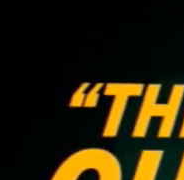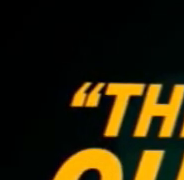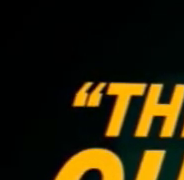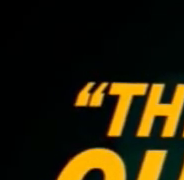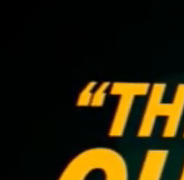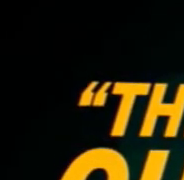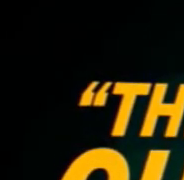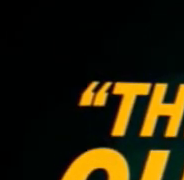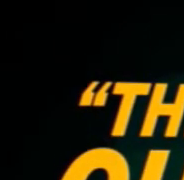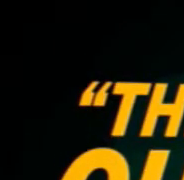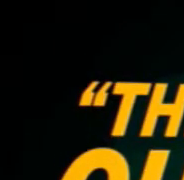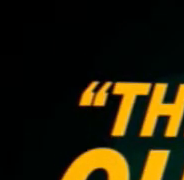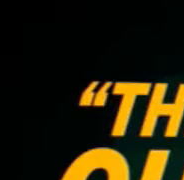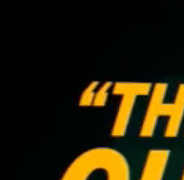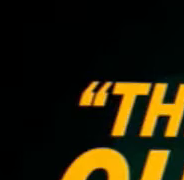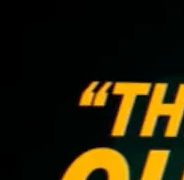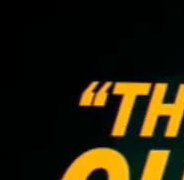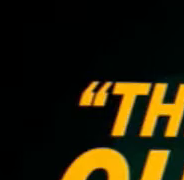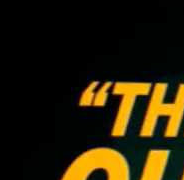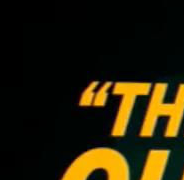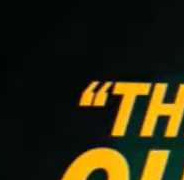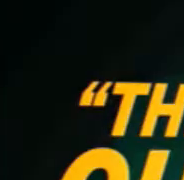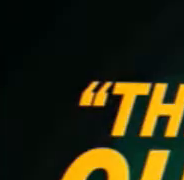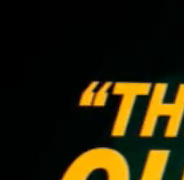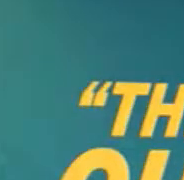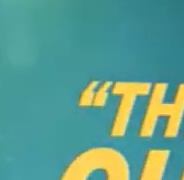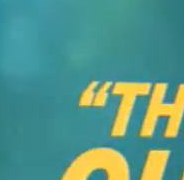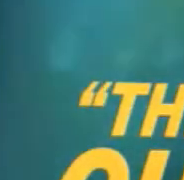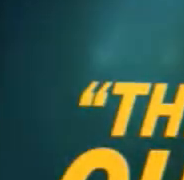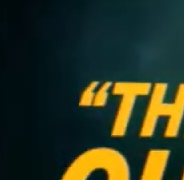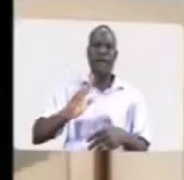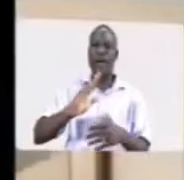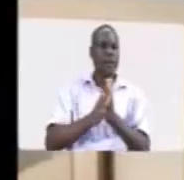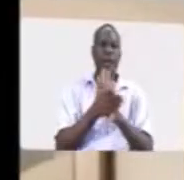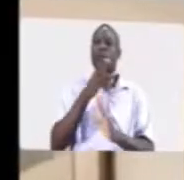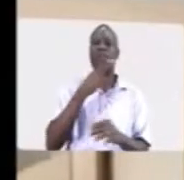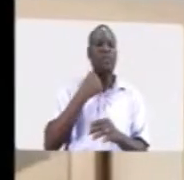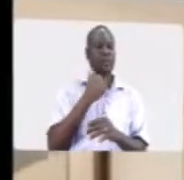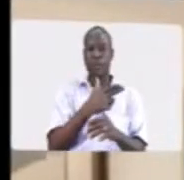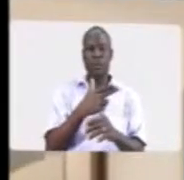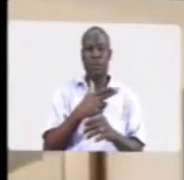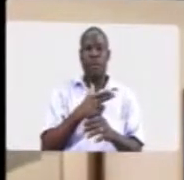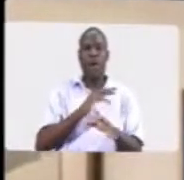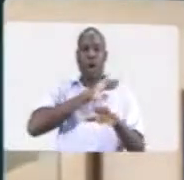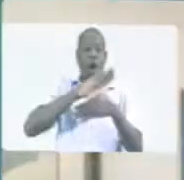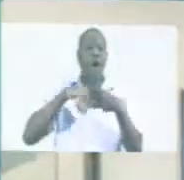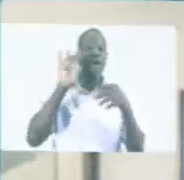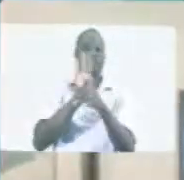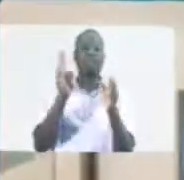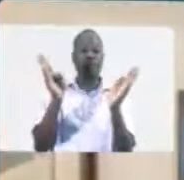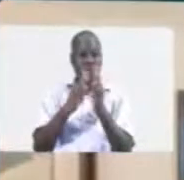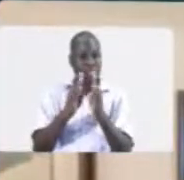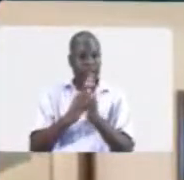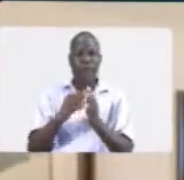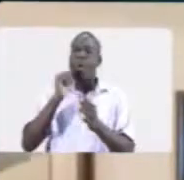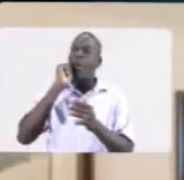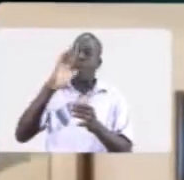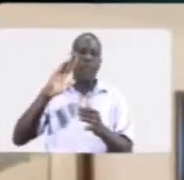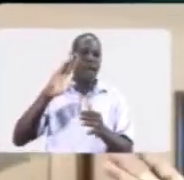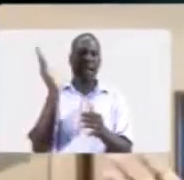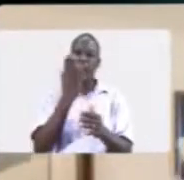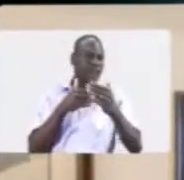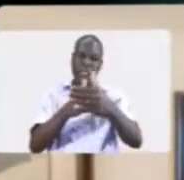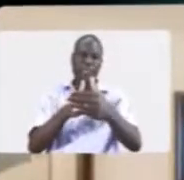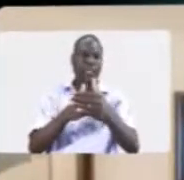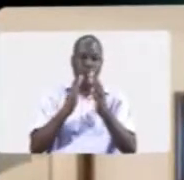the Musa, and the Sasorino, Oba, and Yasofo. I saw the Nakoshiani about Paya, Oba,